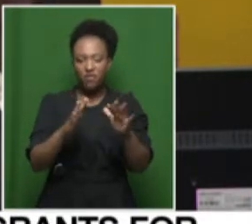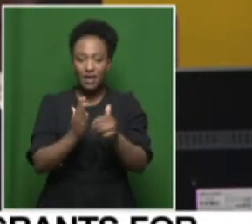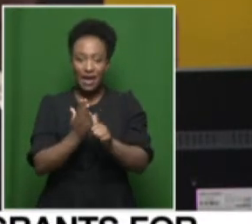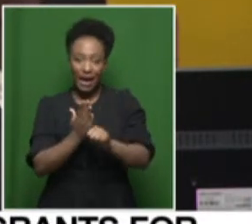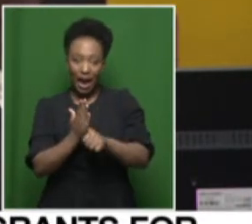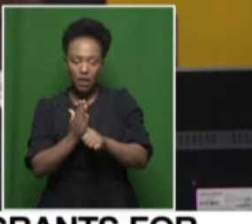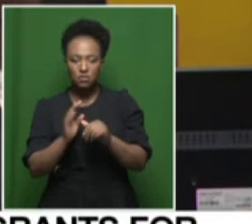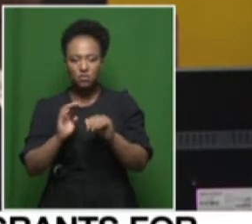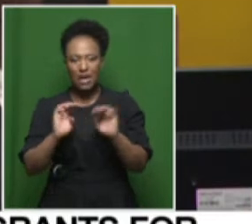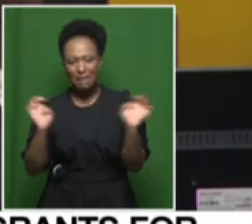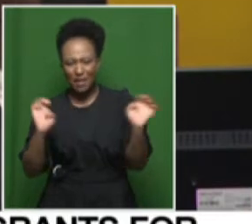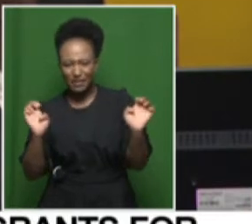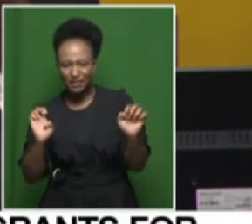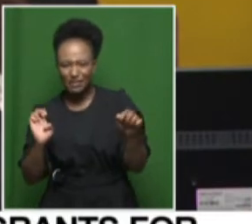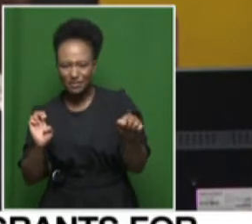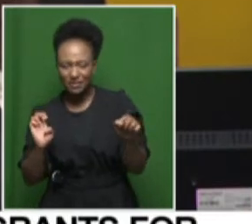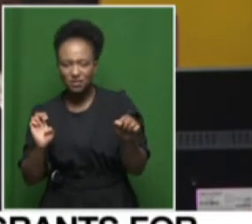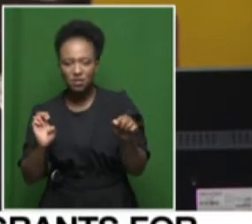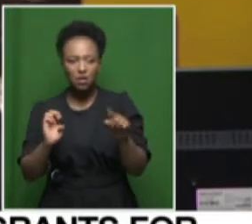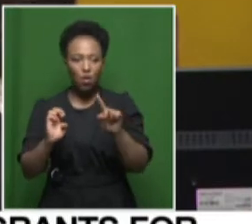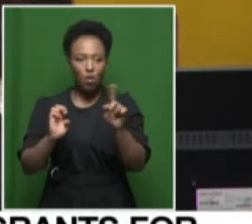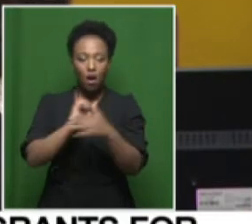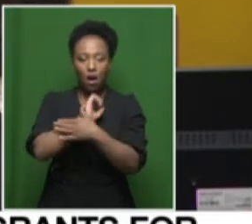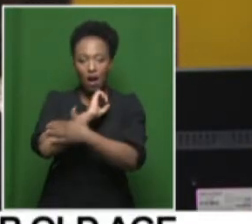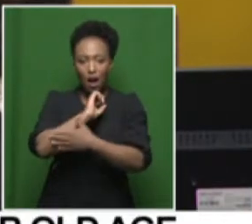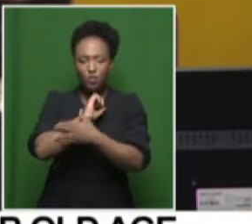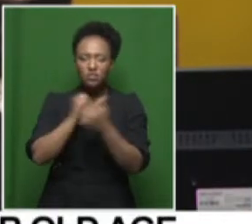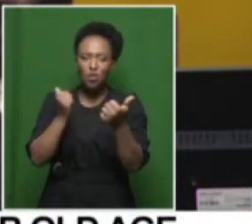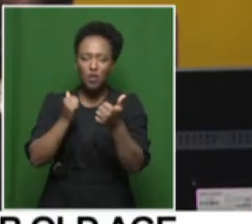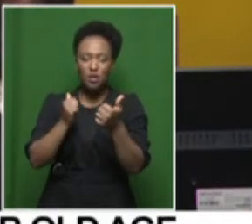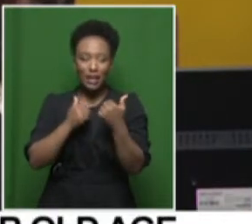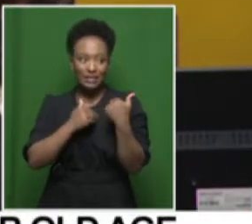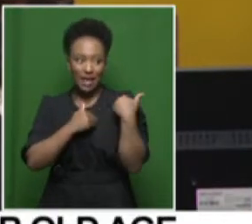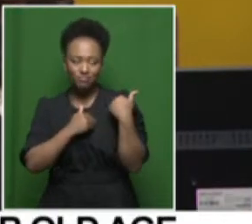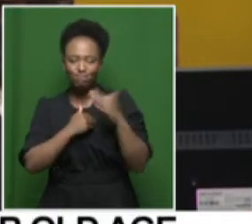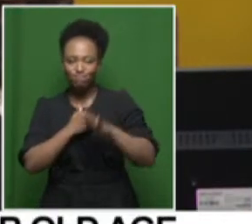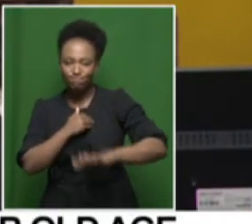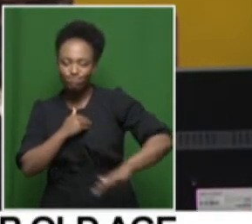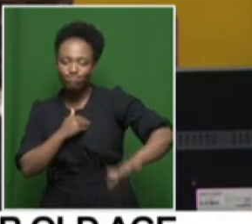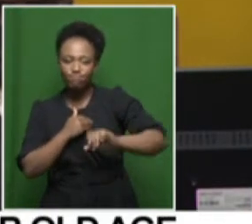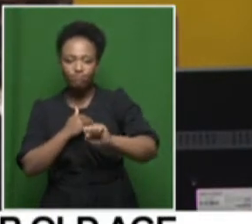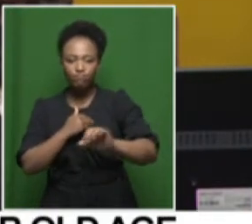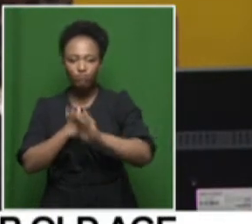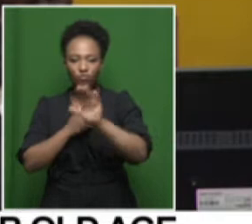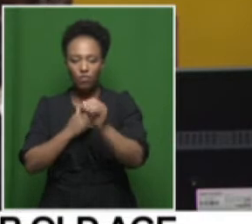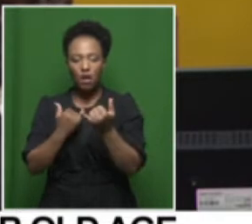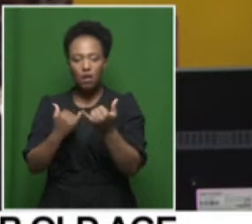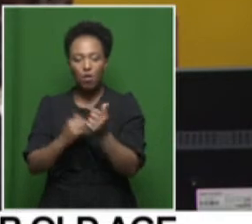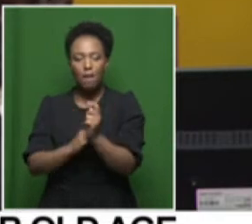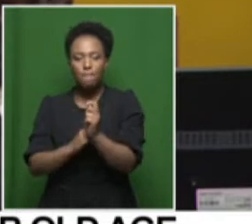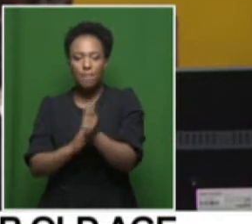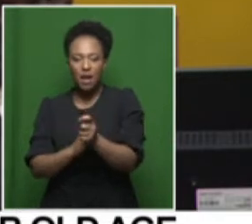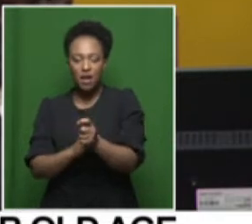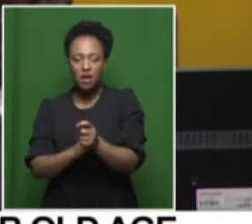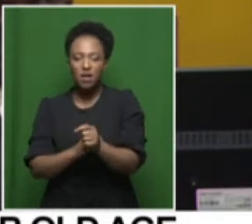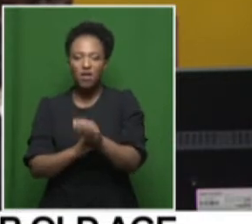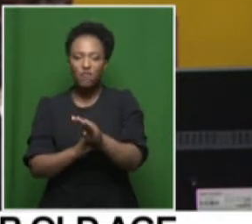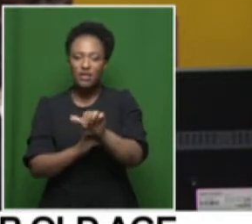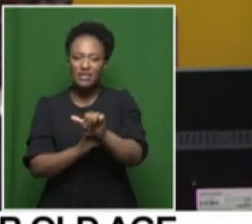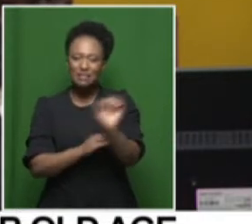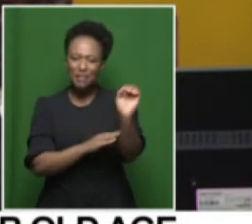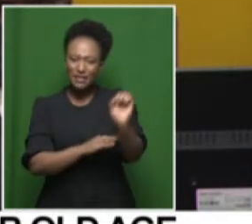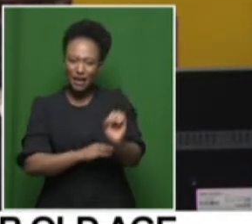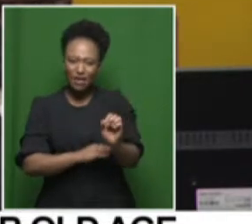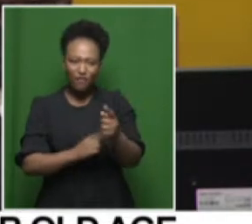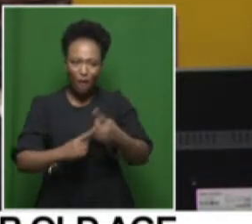grants added to the country's already extensive social safety net. South Africa now pays grants to more than 46% of